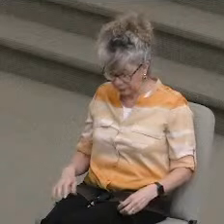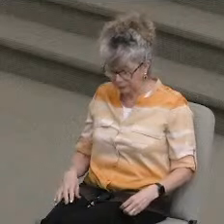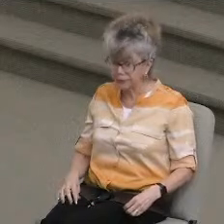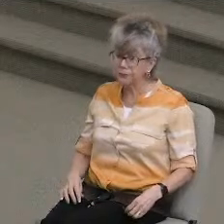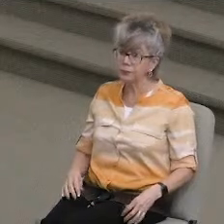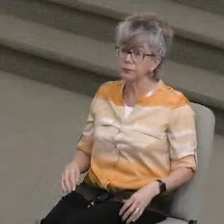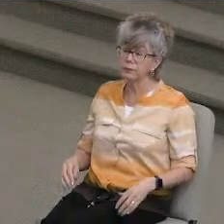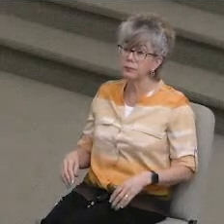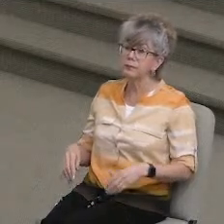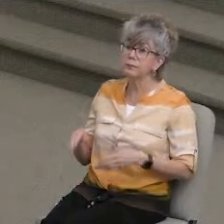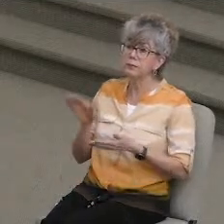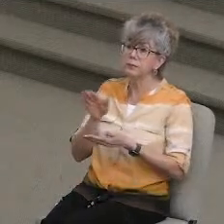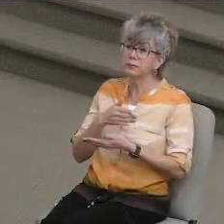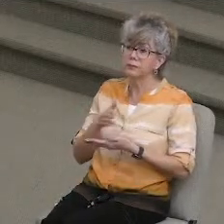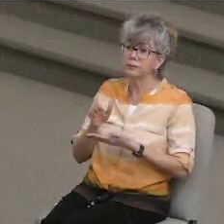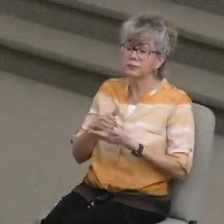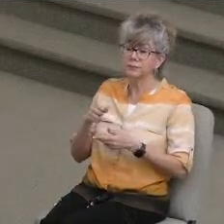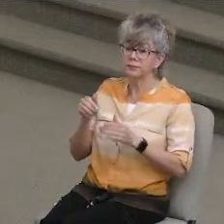Let's stand and sing together.